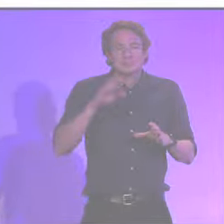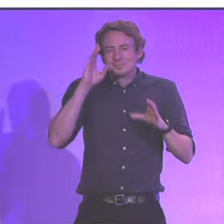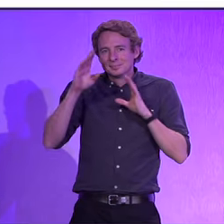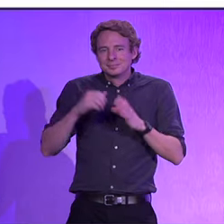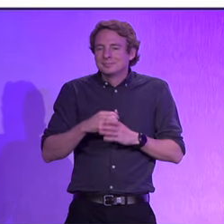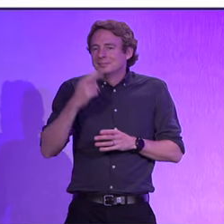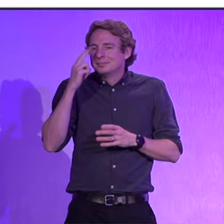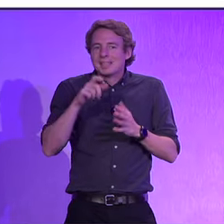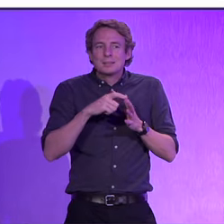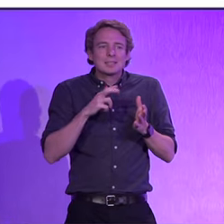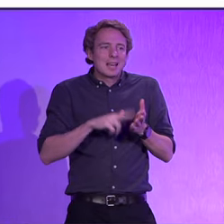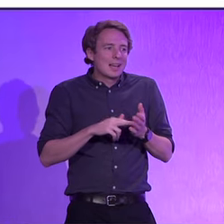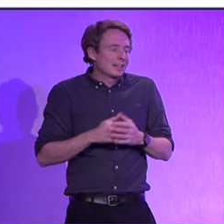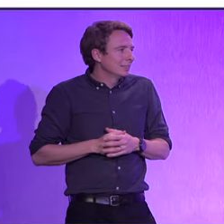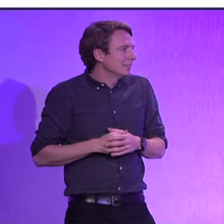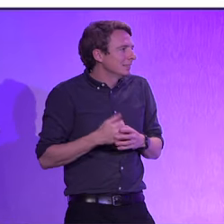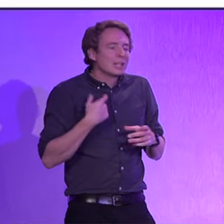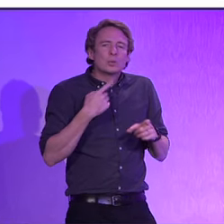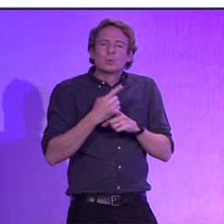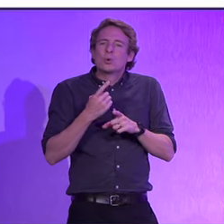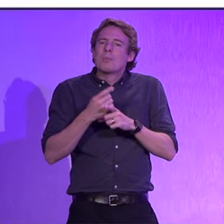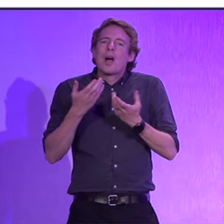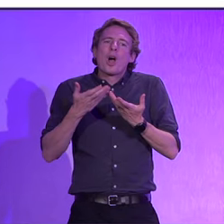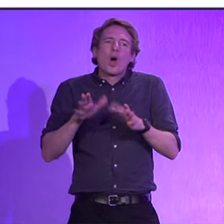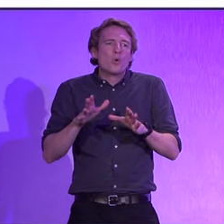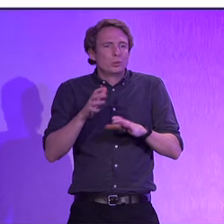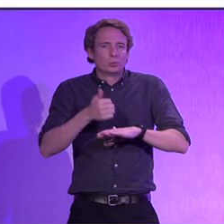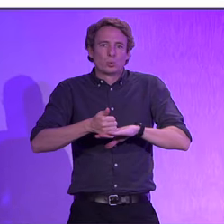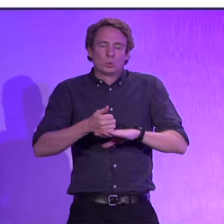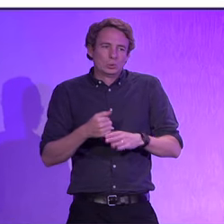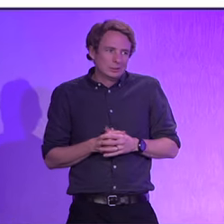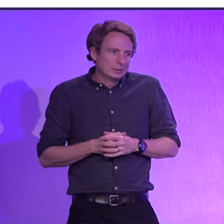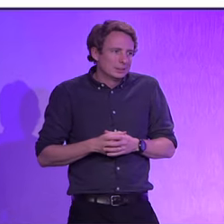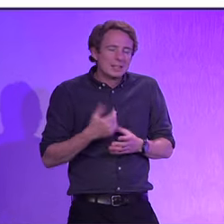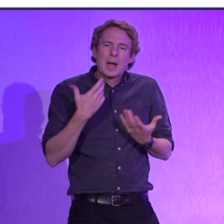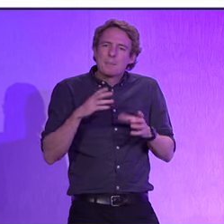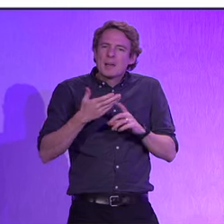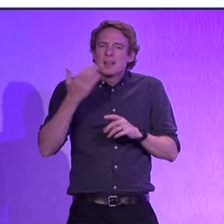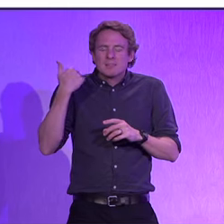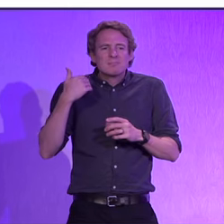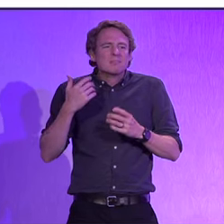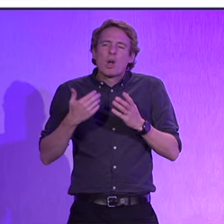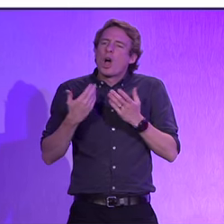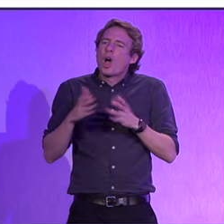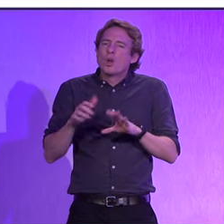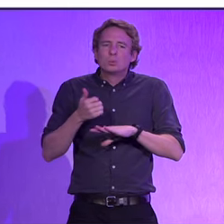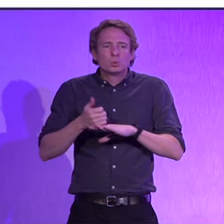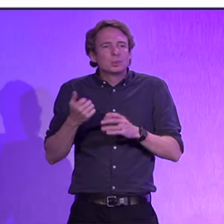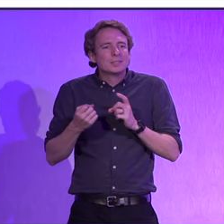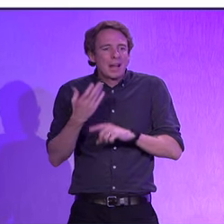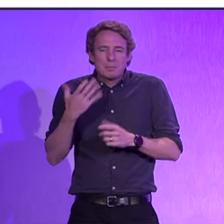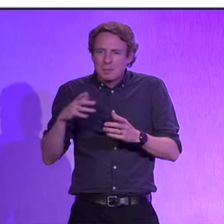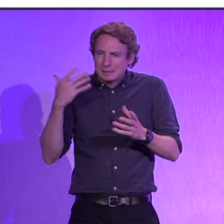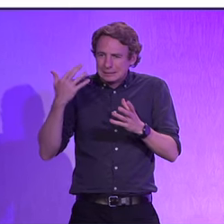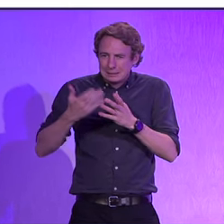Hello, everybody. My name is Dan, and this is a talk about open source. I have been an open source developer for a long